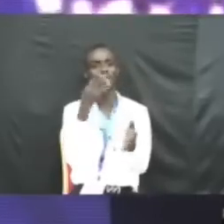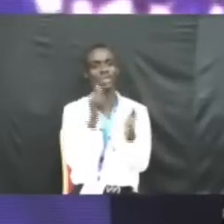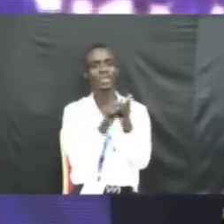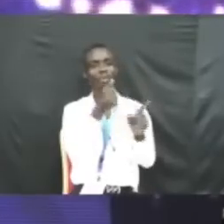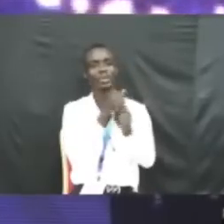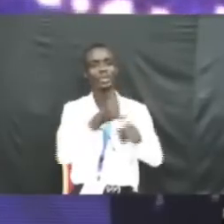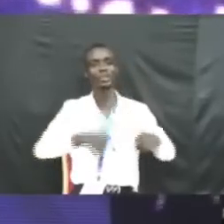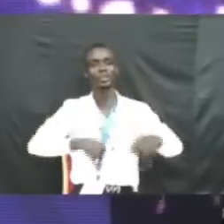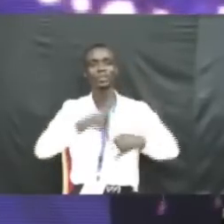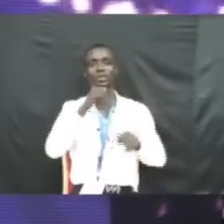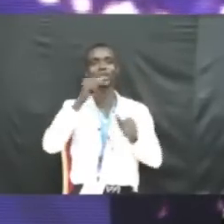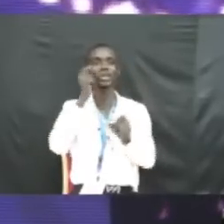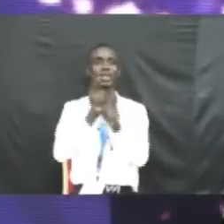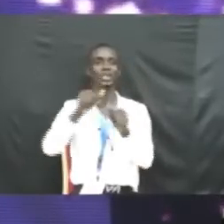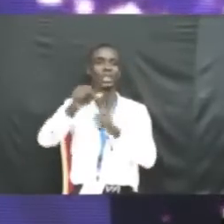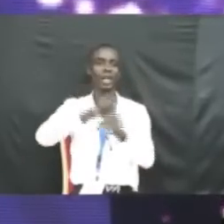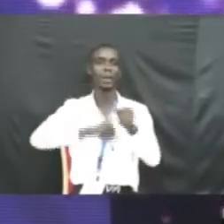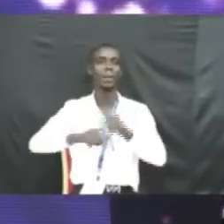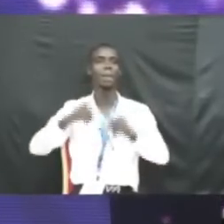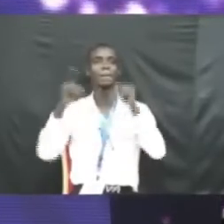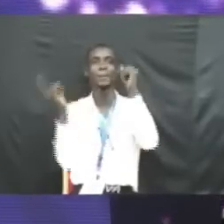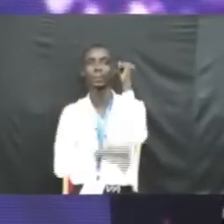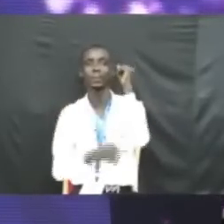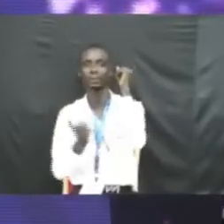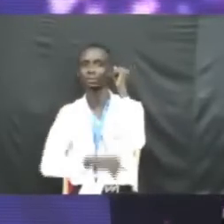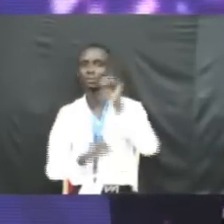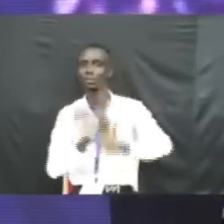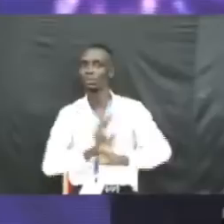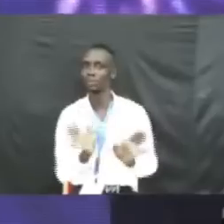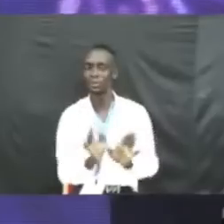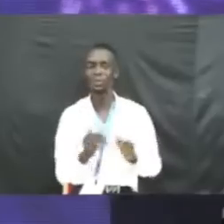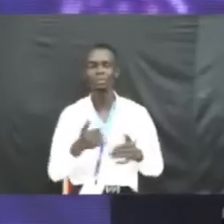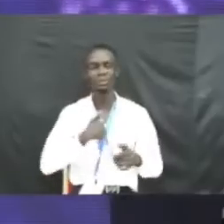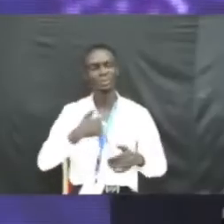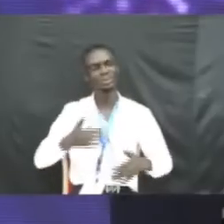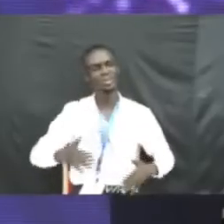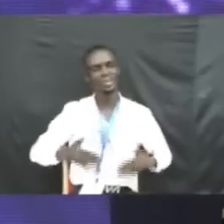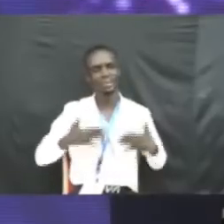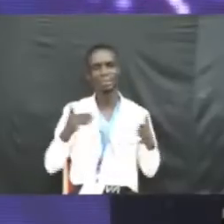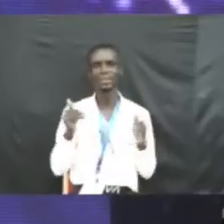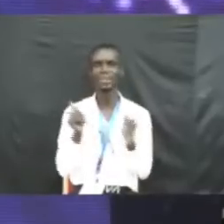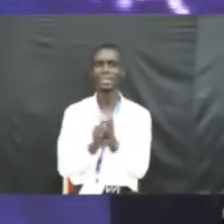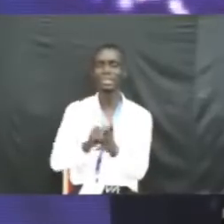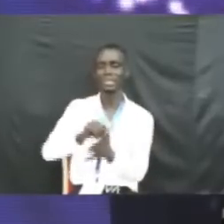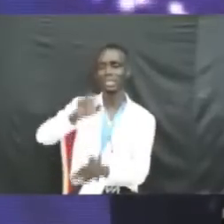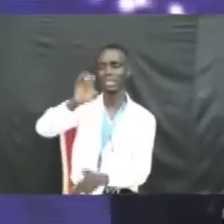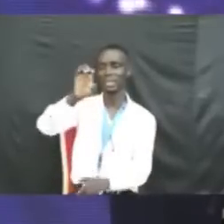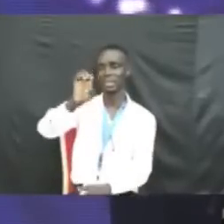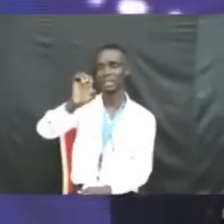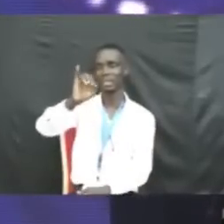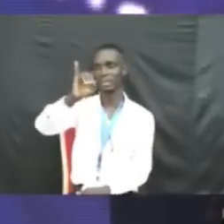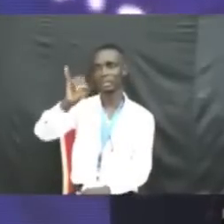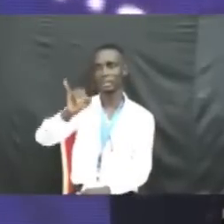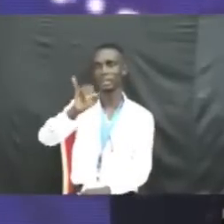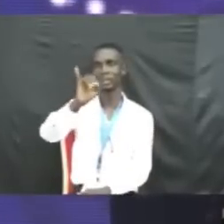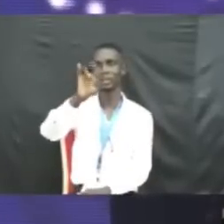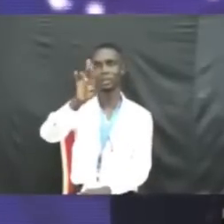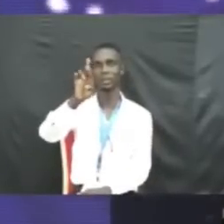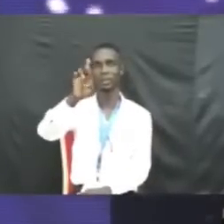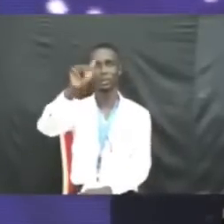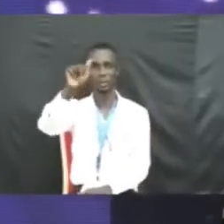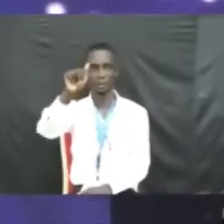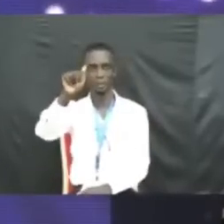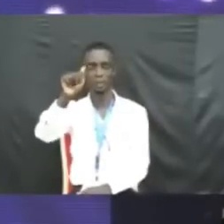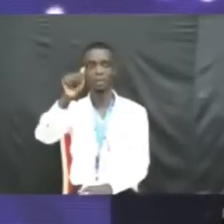not all punishment. It gladdens my heart to inform you that the giraffe prison camp project constructed in